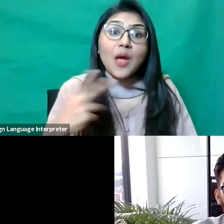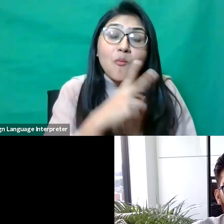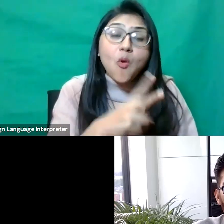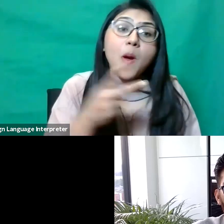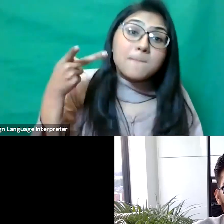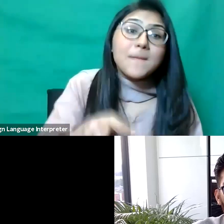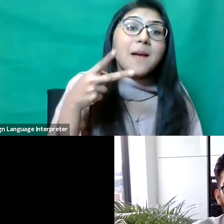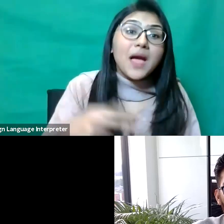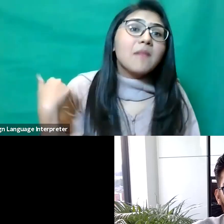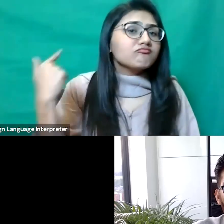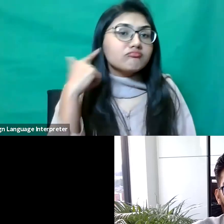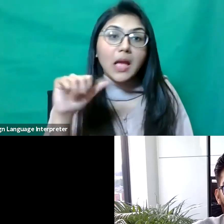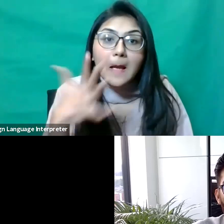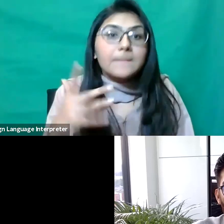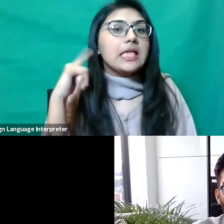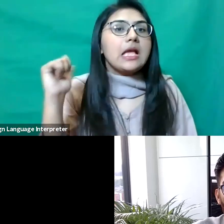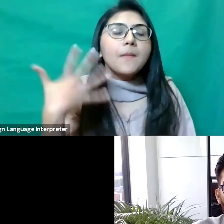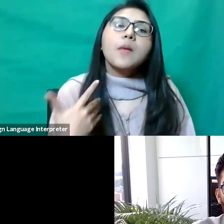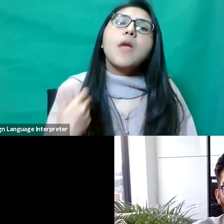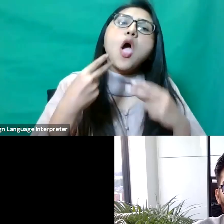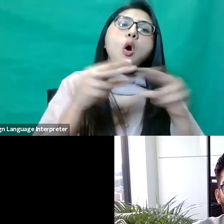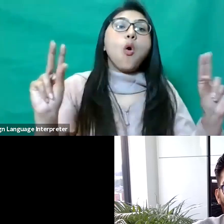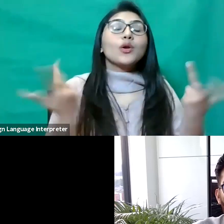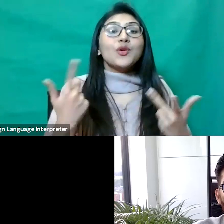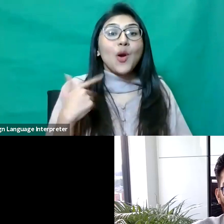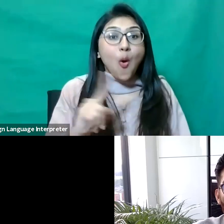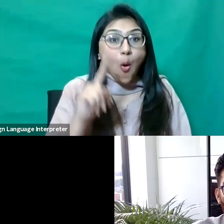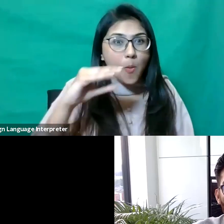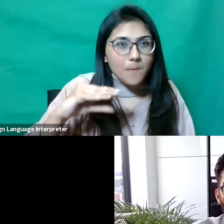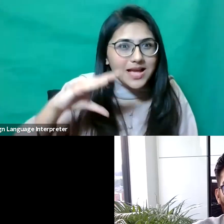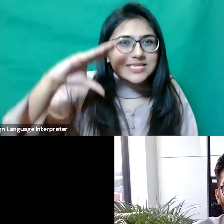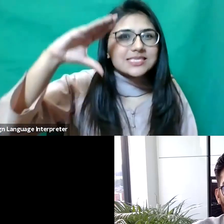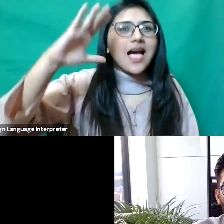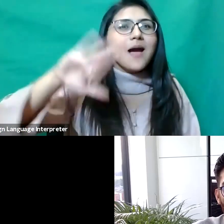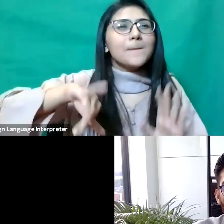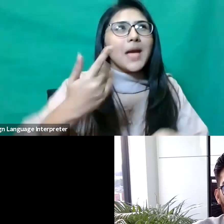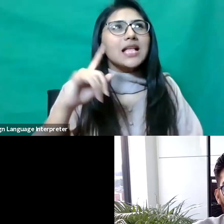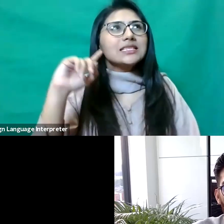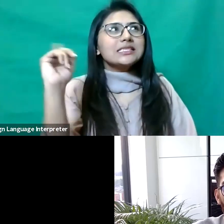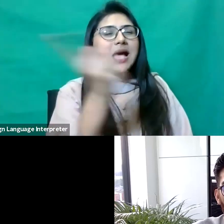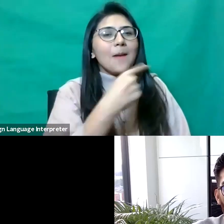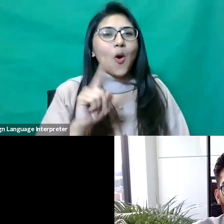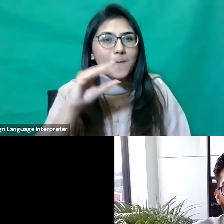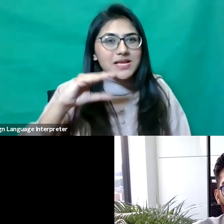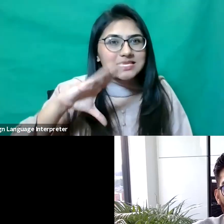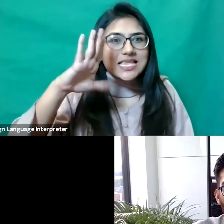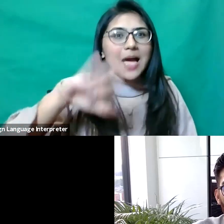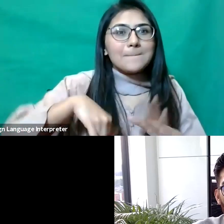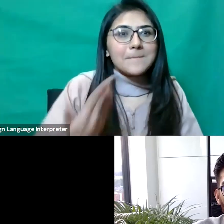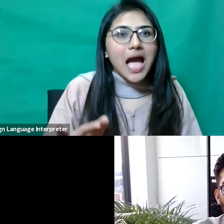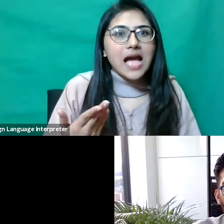hear, because you know what? I actually find that the older and more mature you get, a lot of people do actually find it